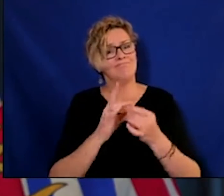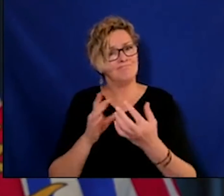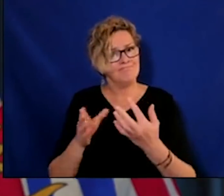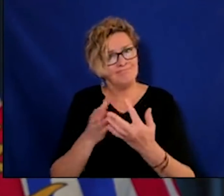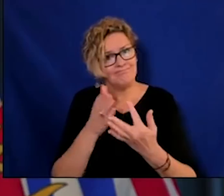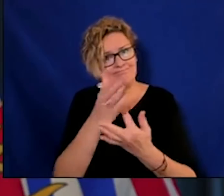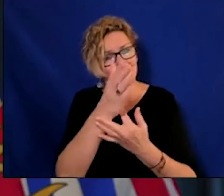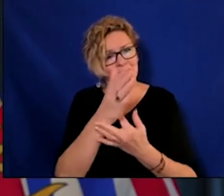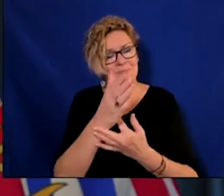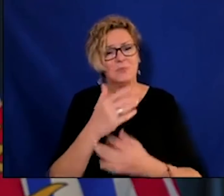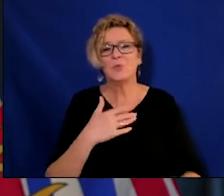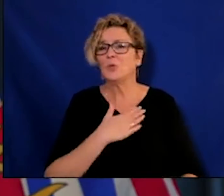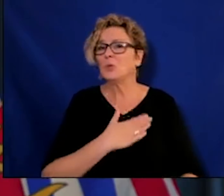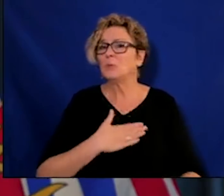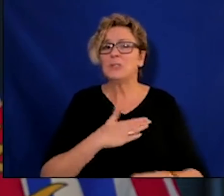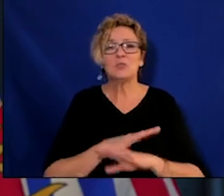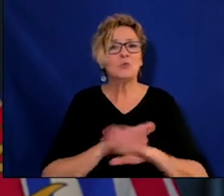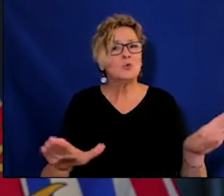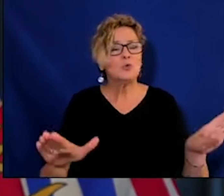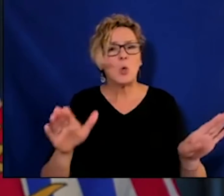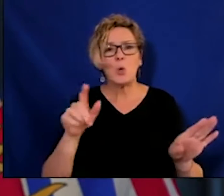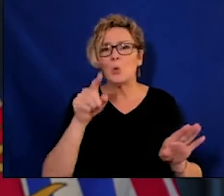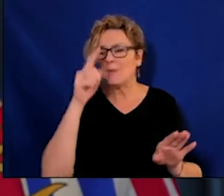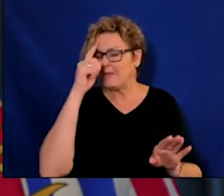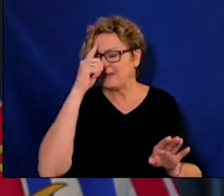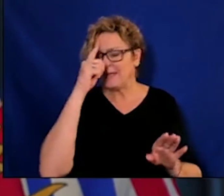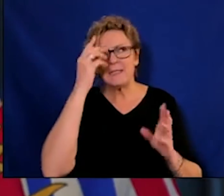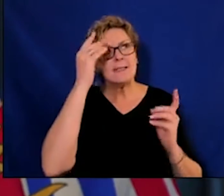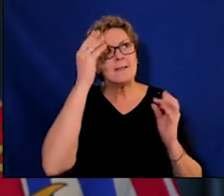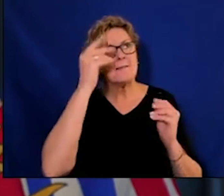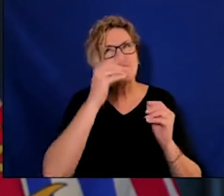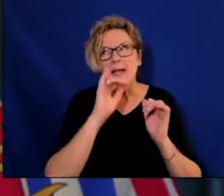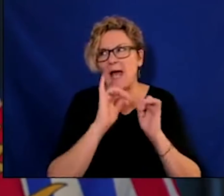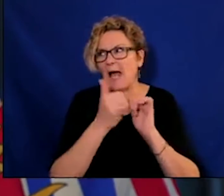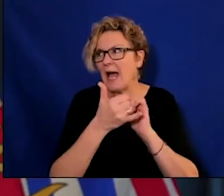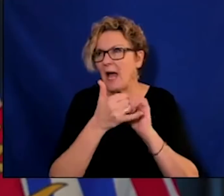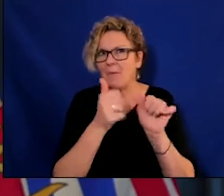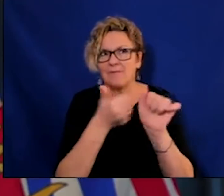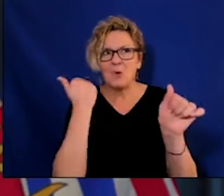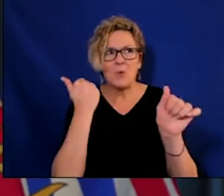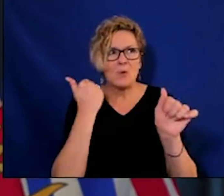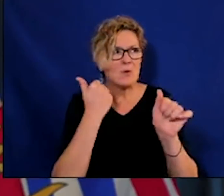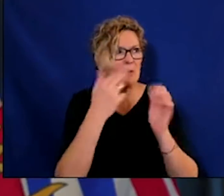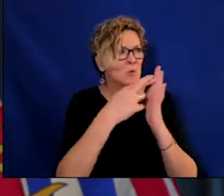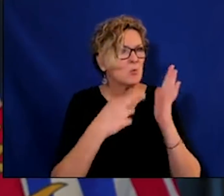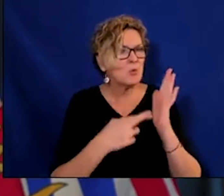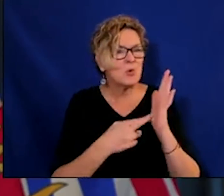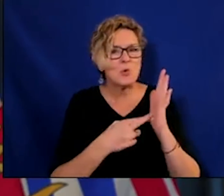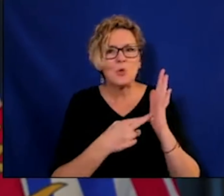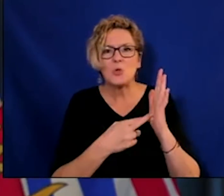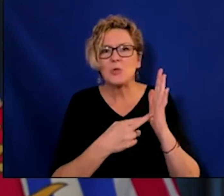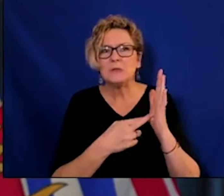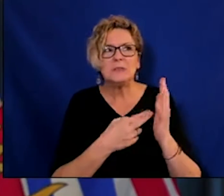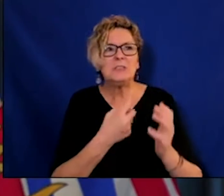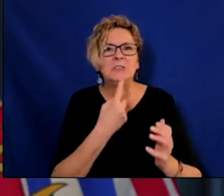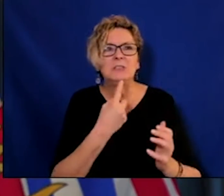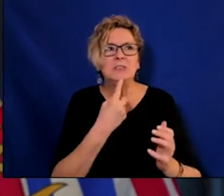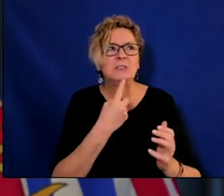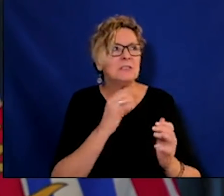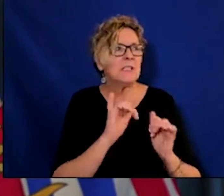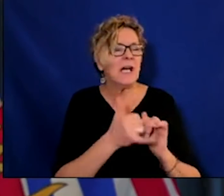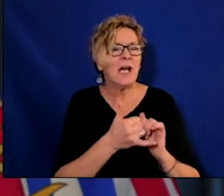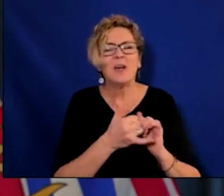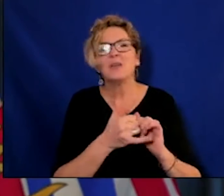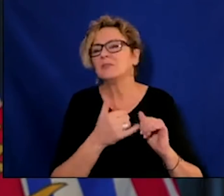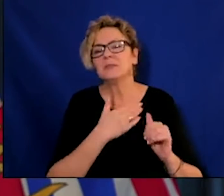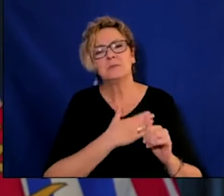my way around this? Think about your way to stop the spread. What can I do today